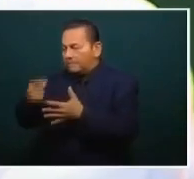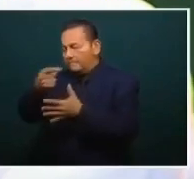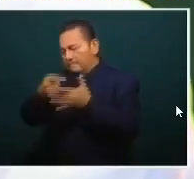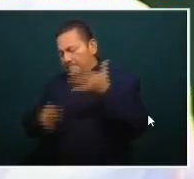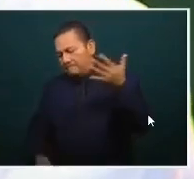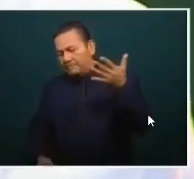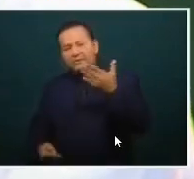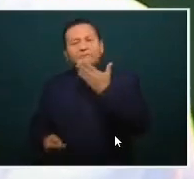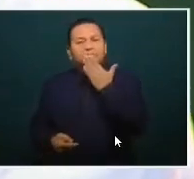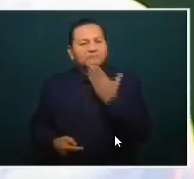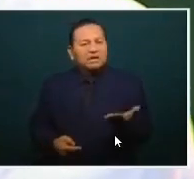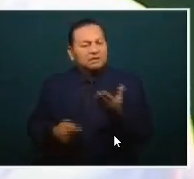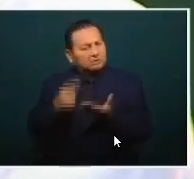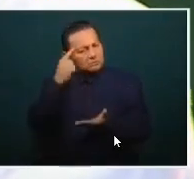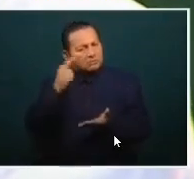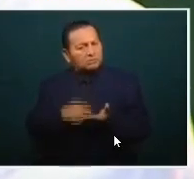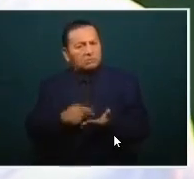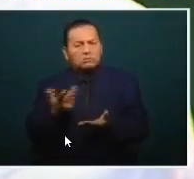will be good